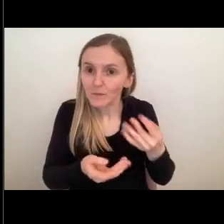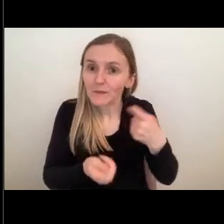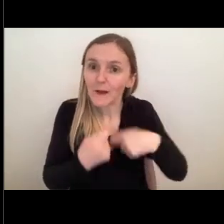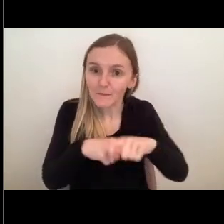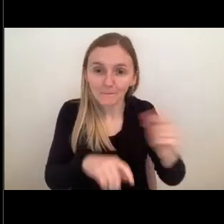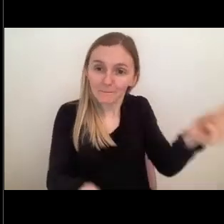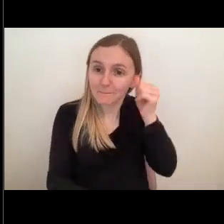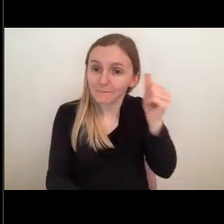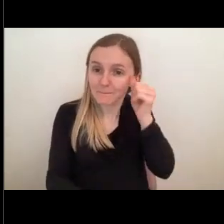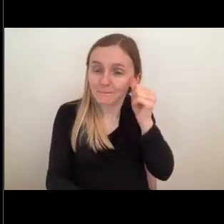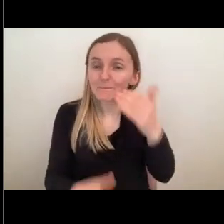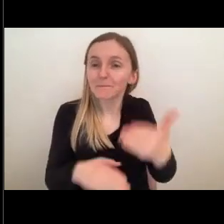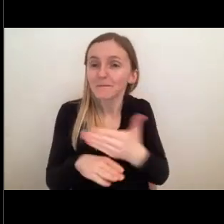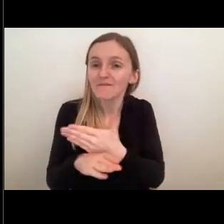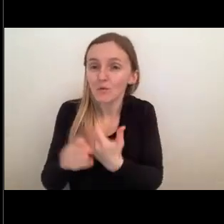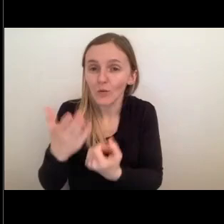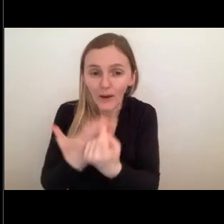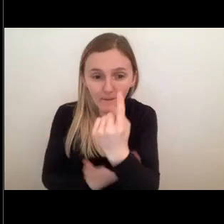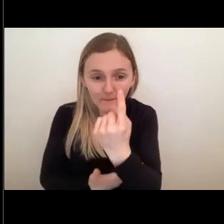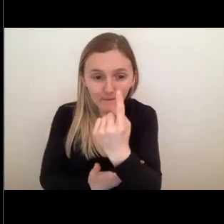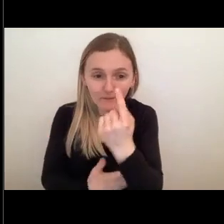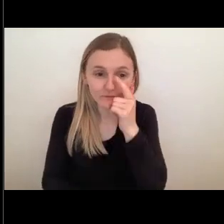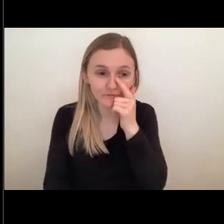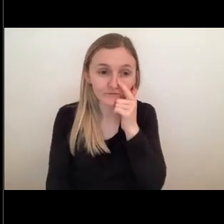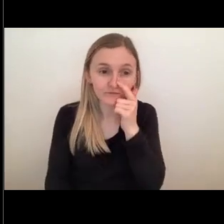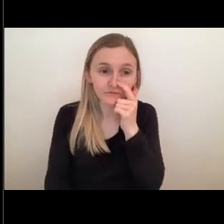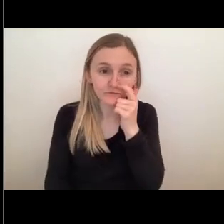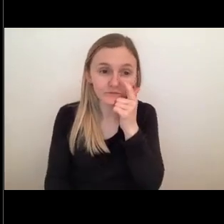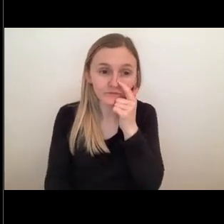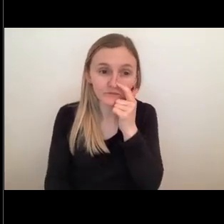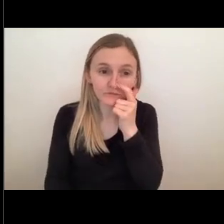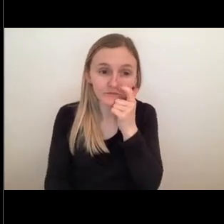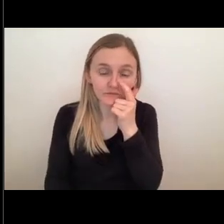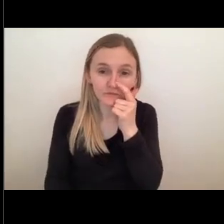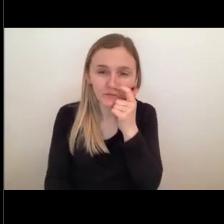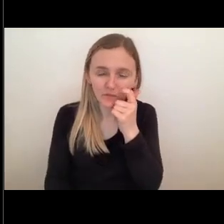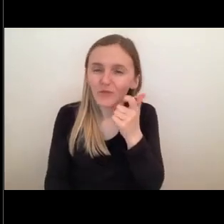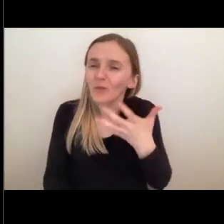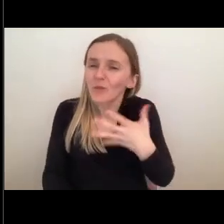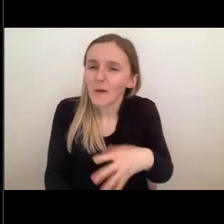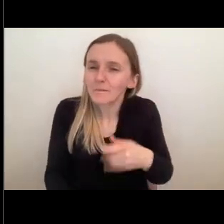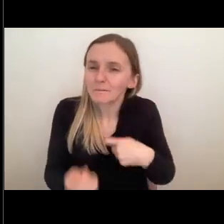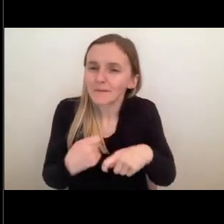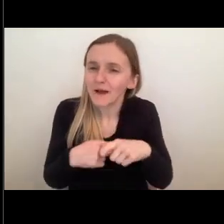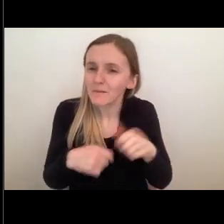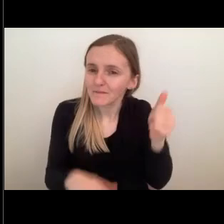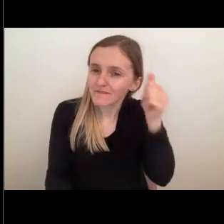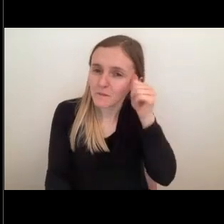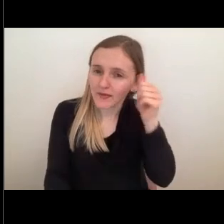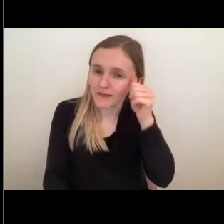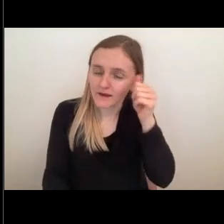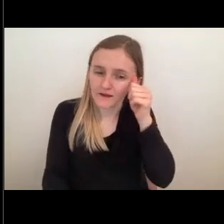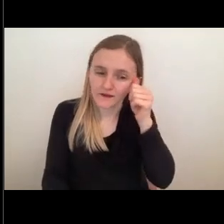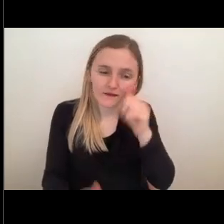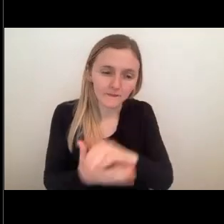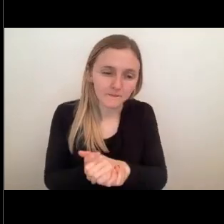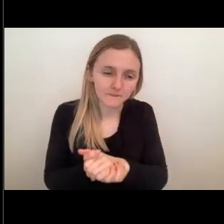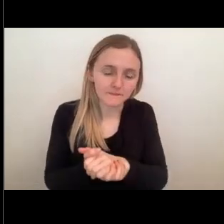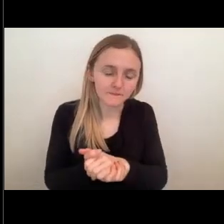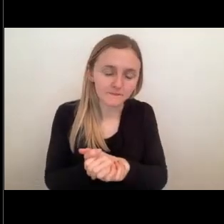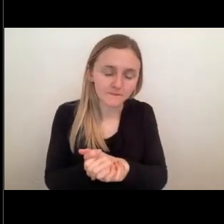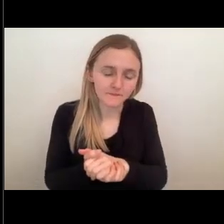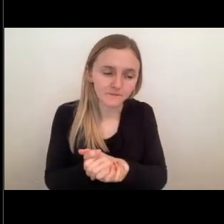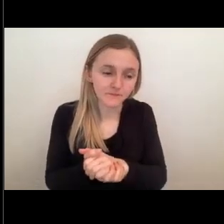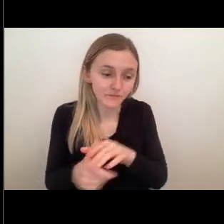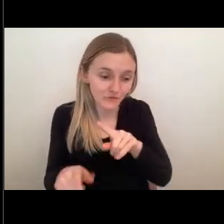about making it as familiar as we can. Also trying to establish